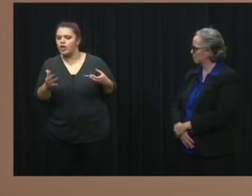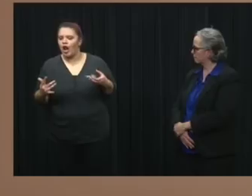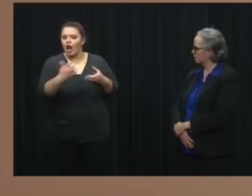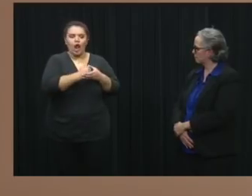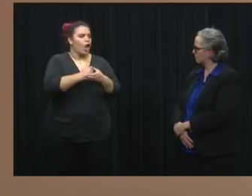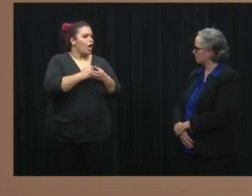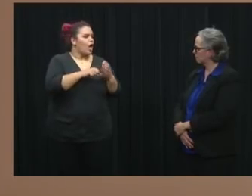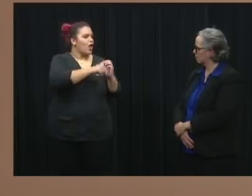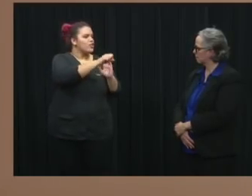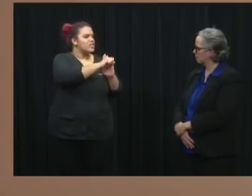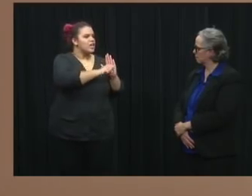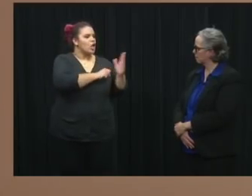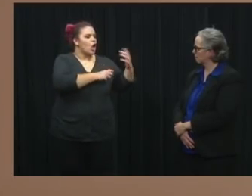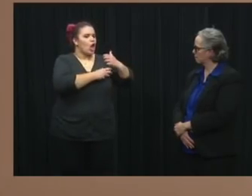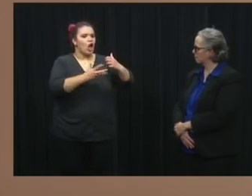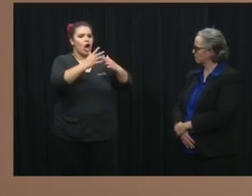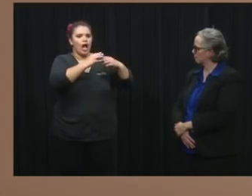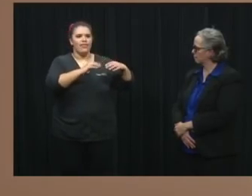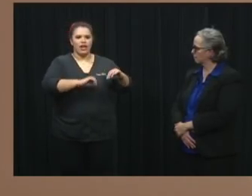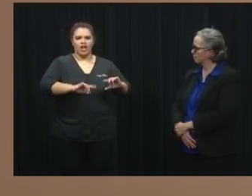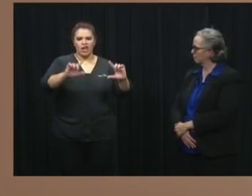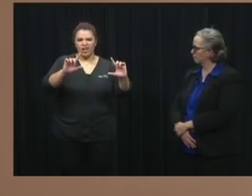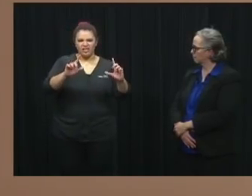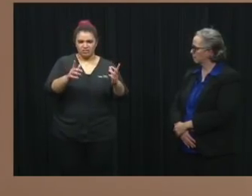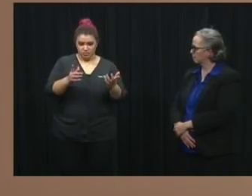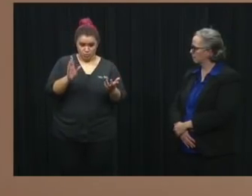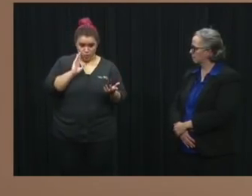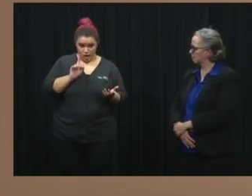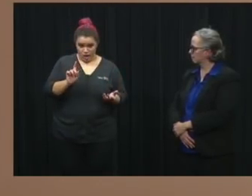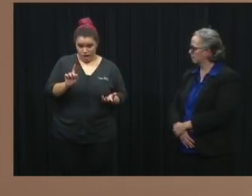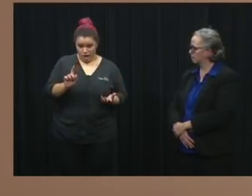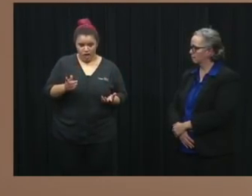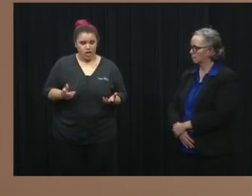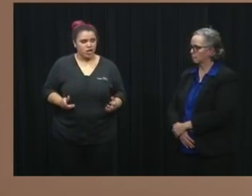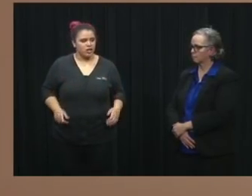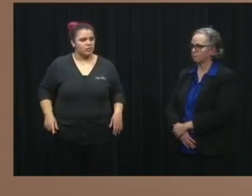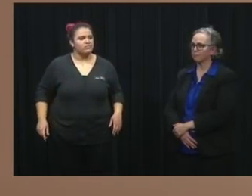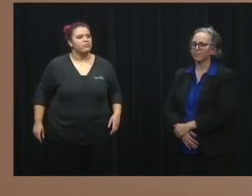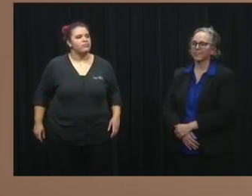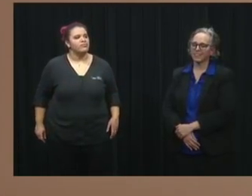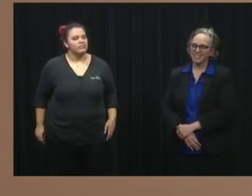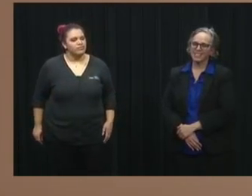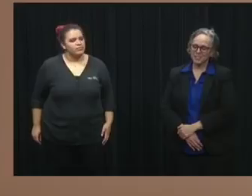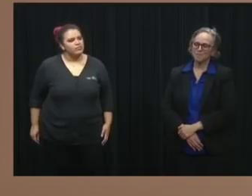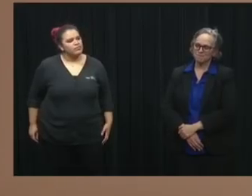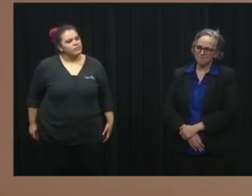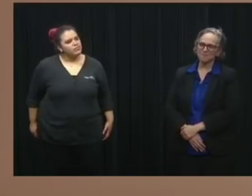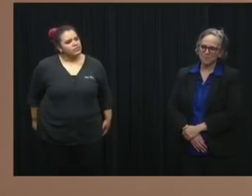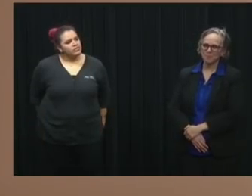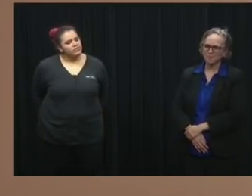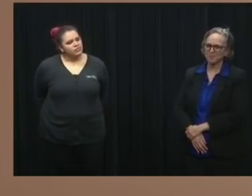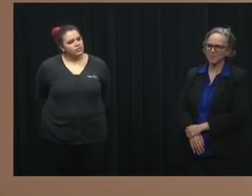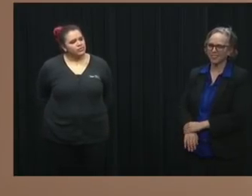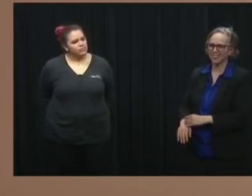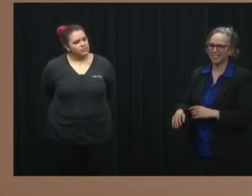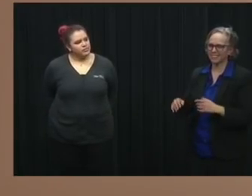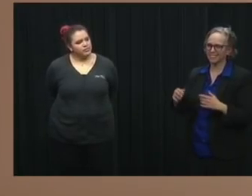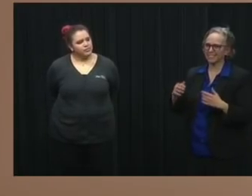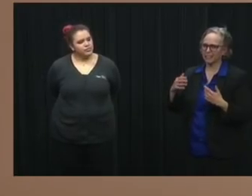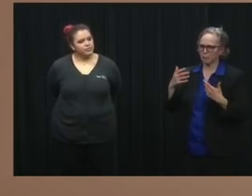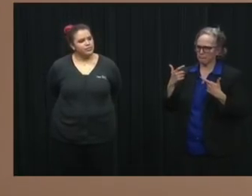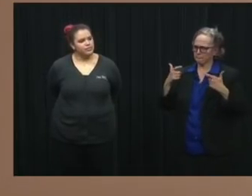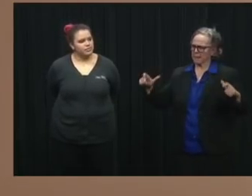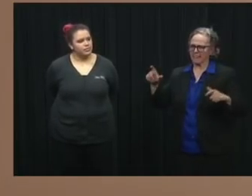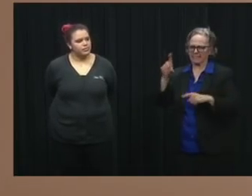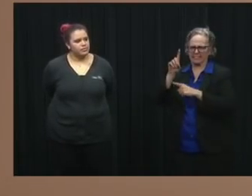Yeah, eventually, and we have a big data warehouse. We're actually part of something called Innovate Ohio, which